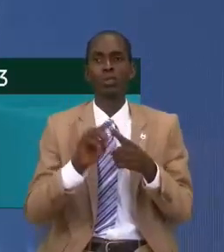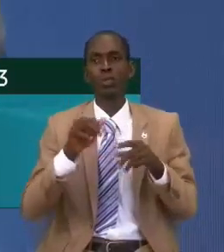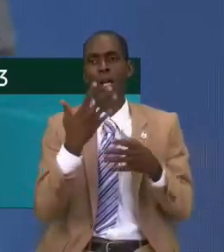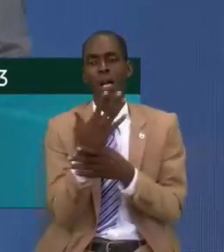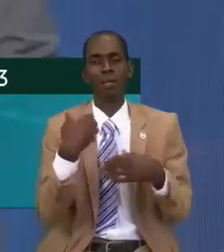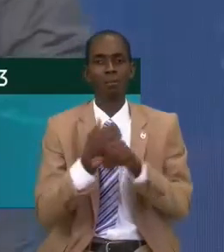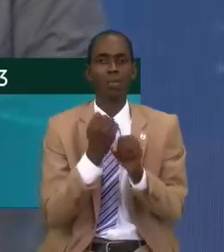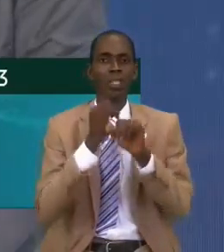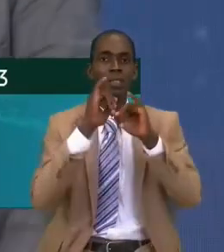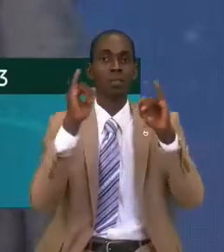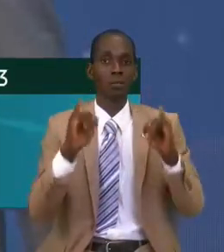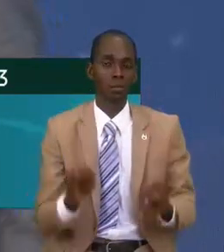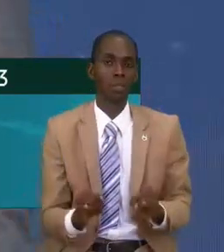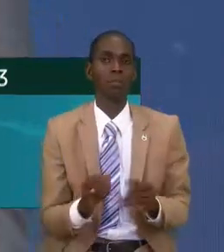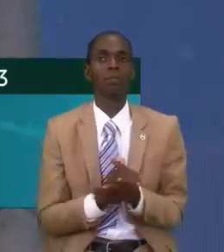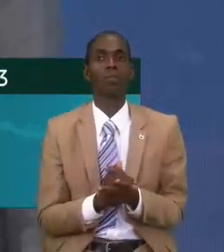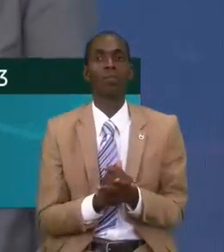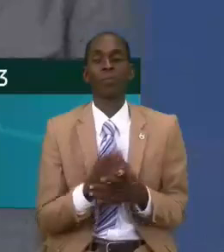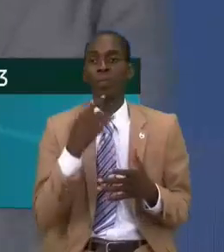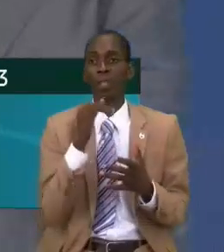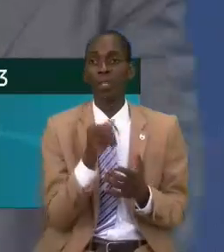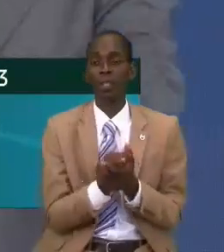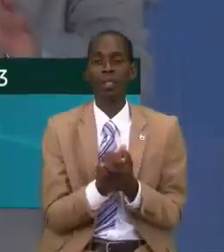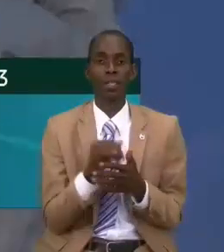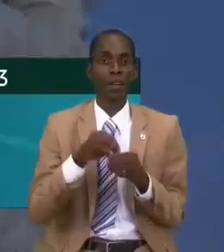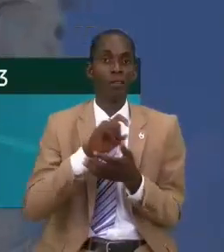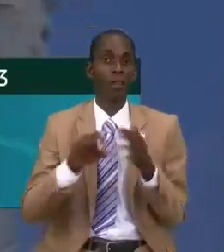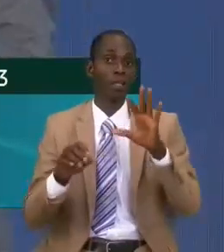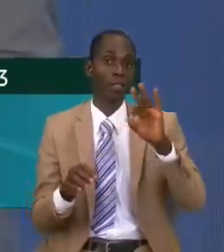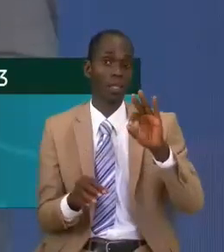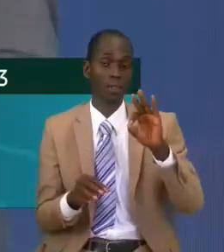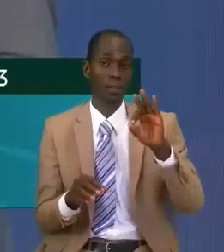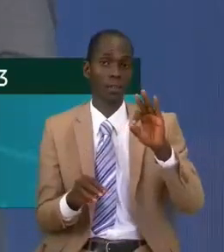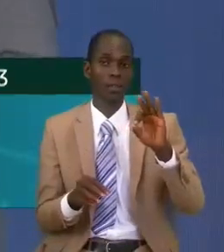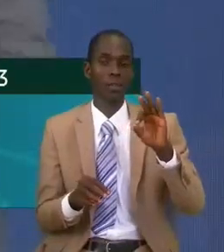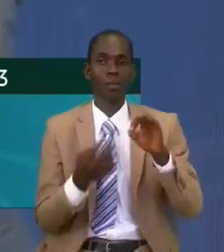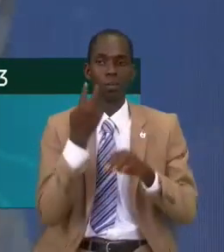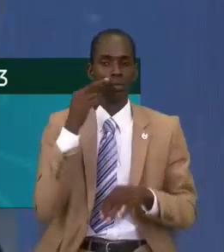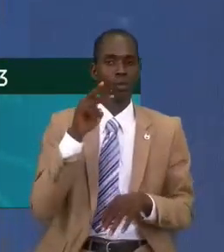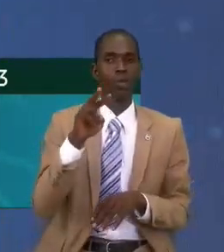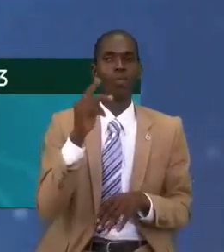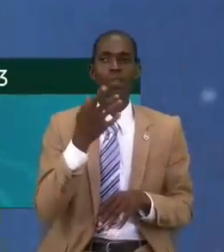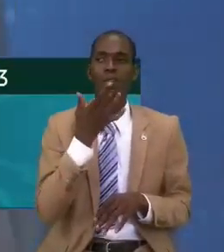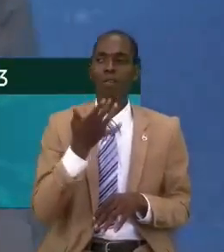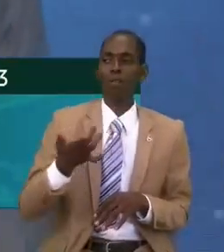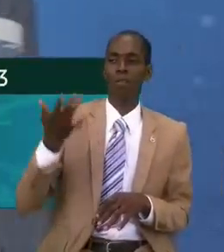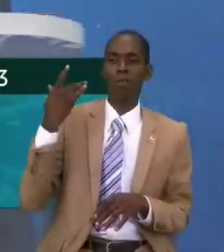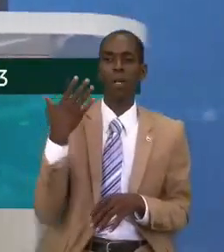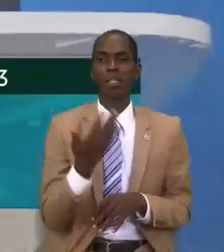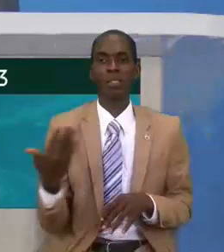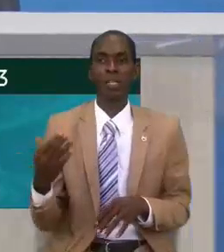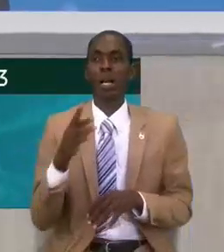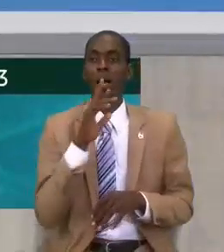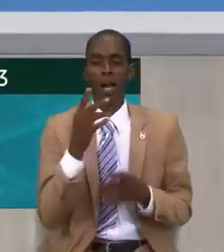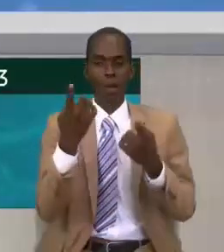in verse 9, it says, behold, the former things are come to pass. The former